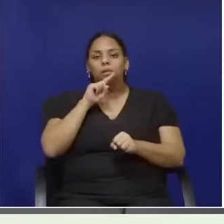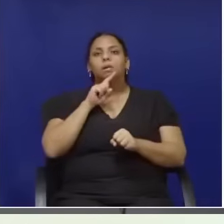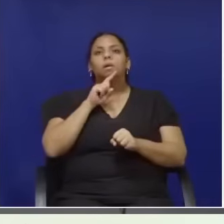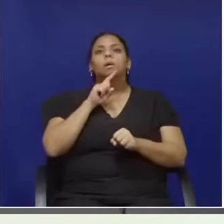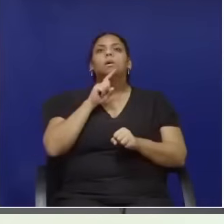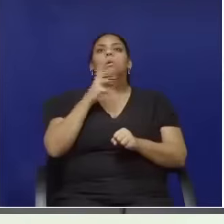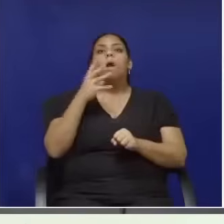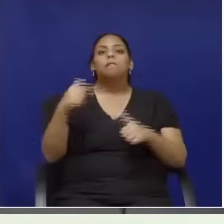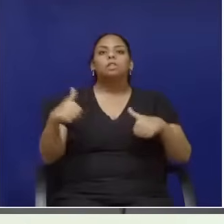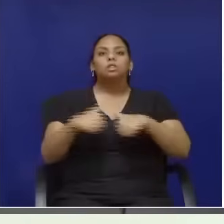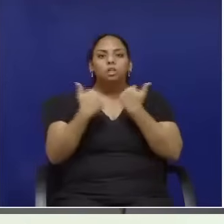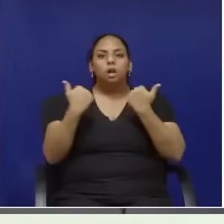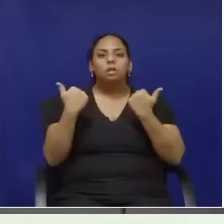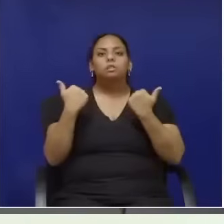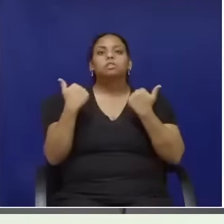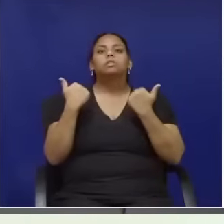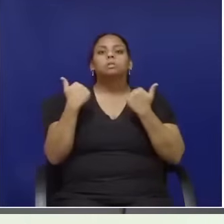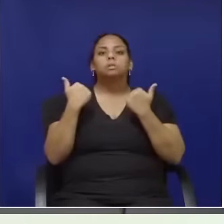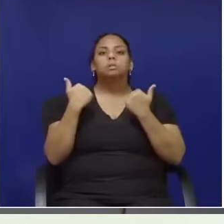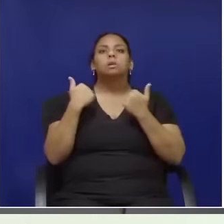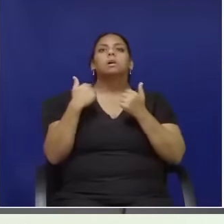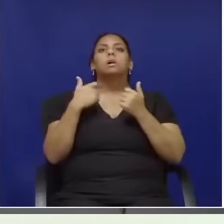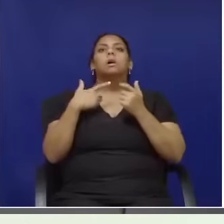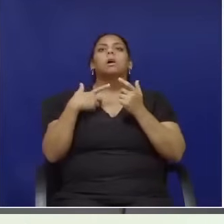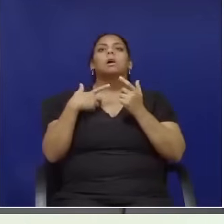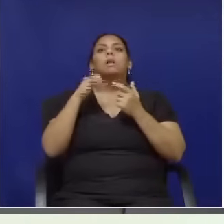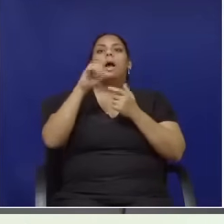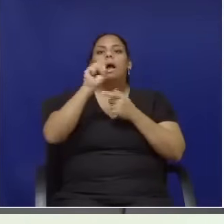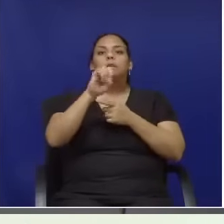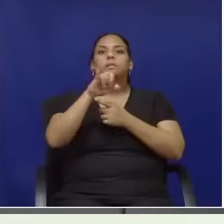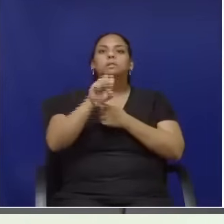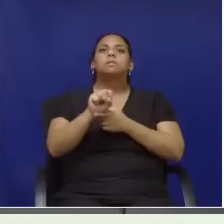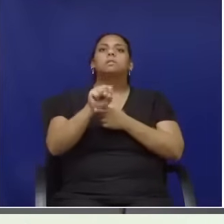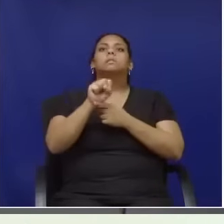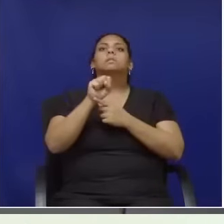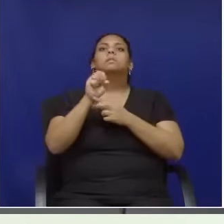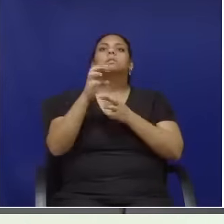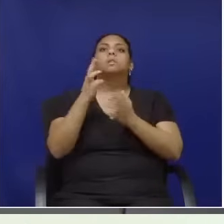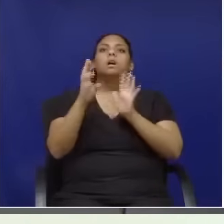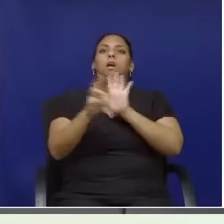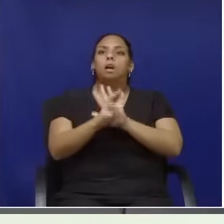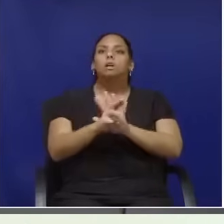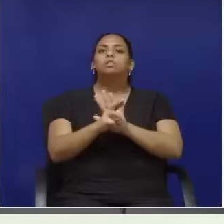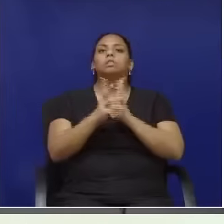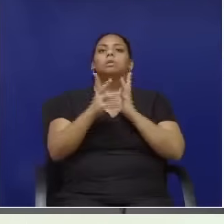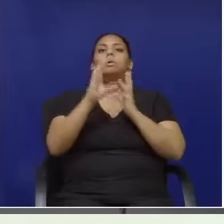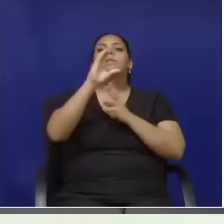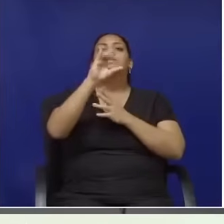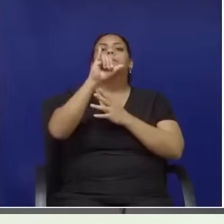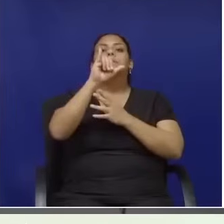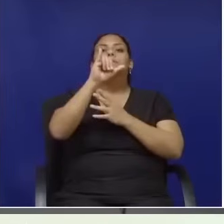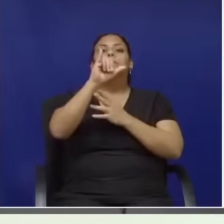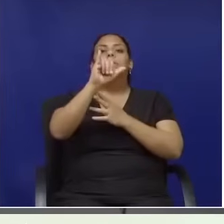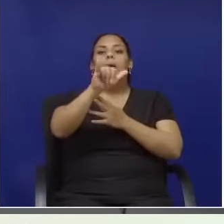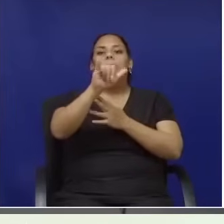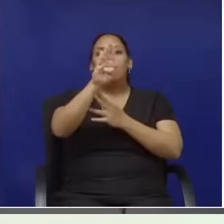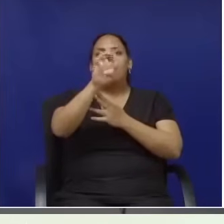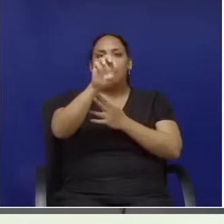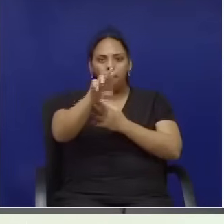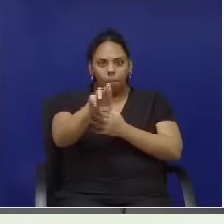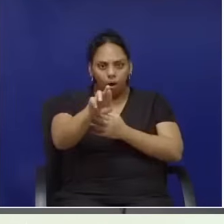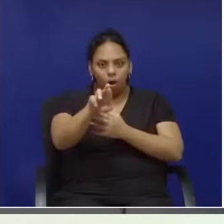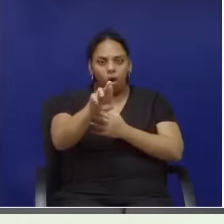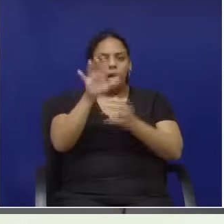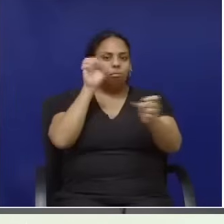been a challenge in accessing some court records from a previous system due to a cyber attack. This was years